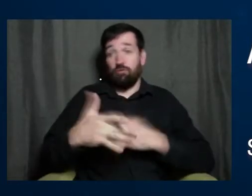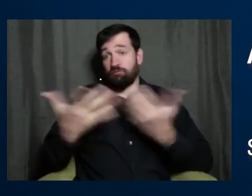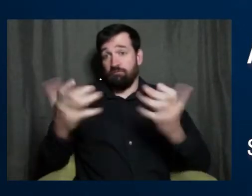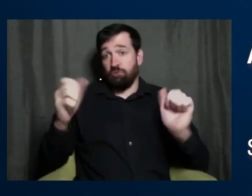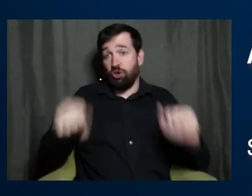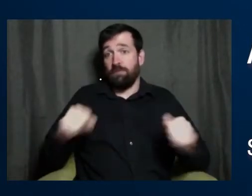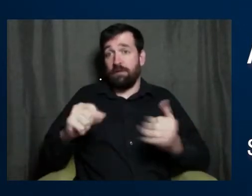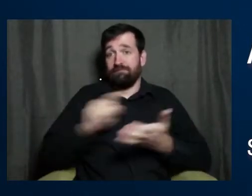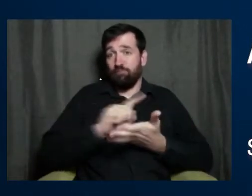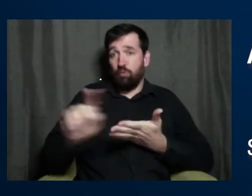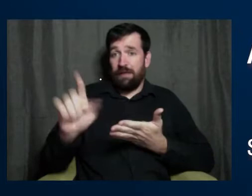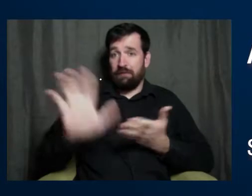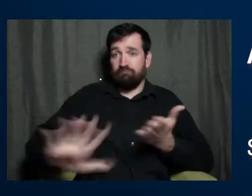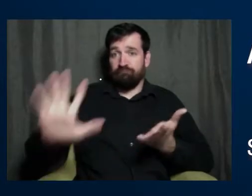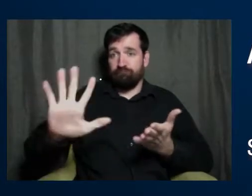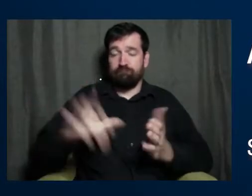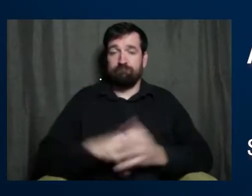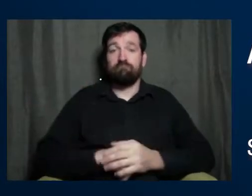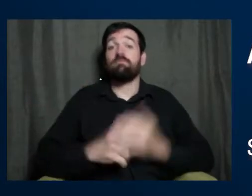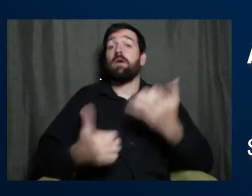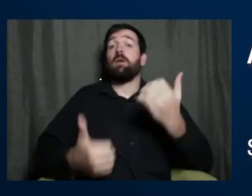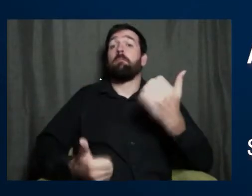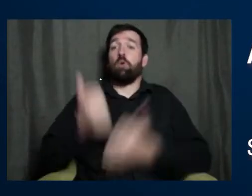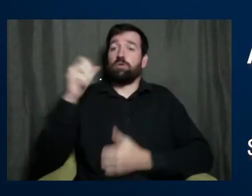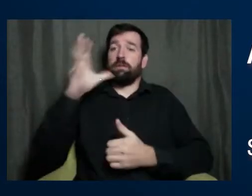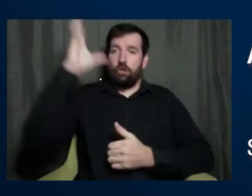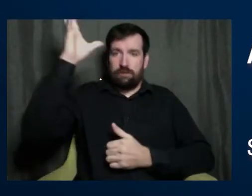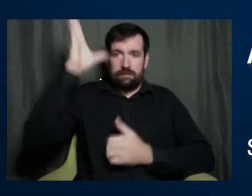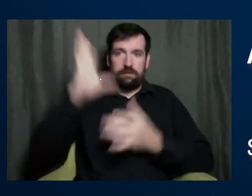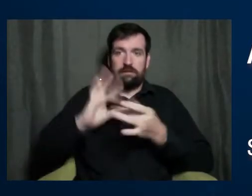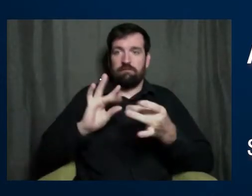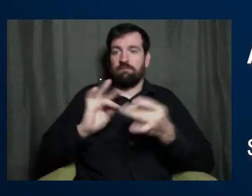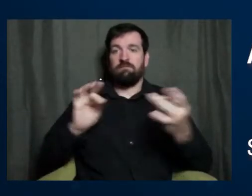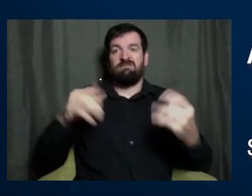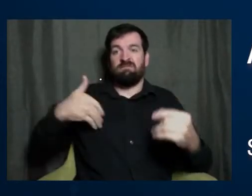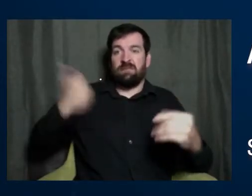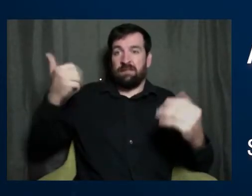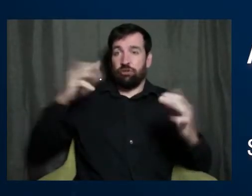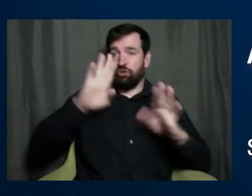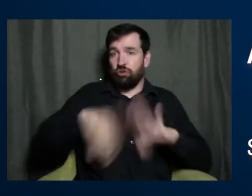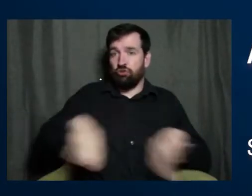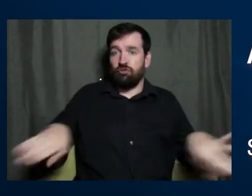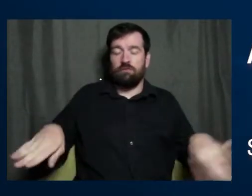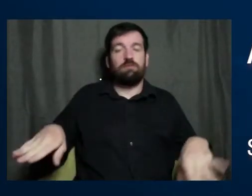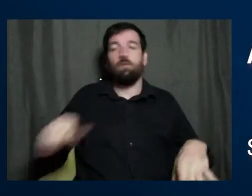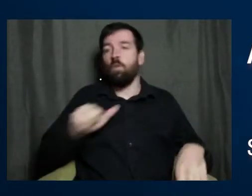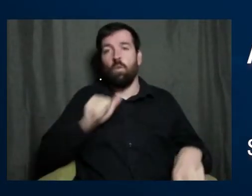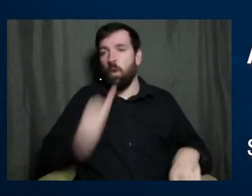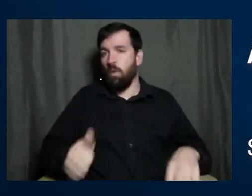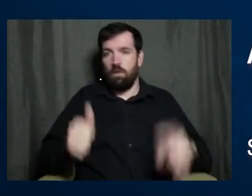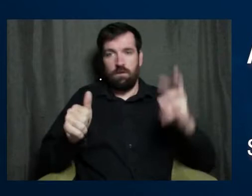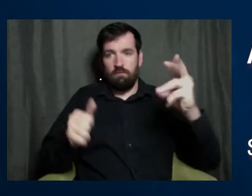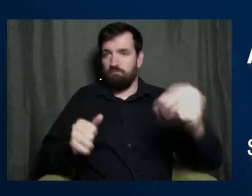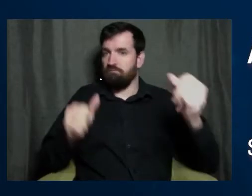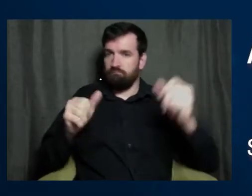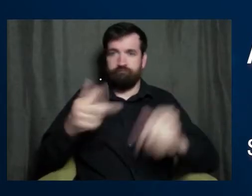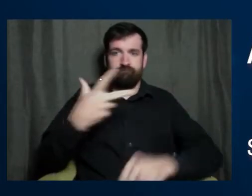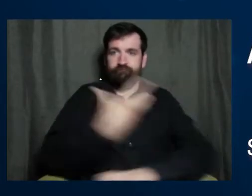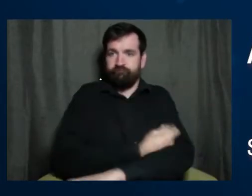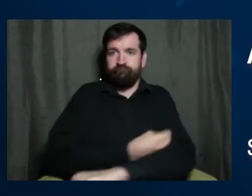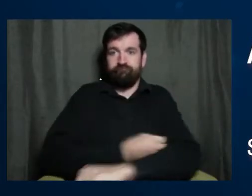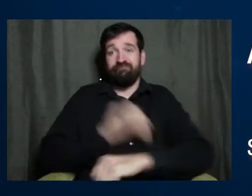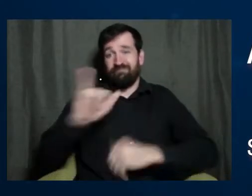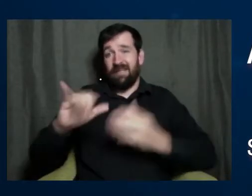The majority of parents say they will not get their younger children vaccinated right away. That number has stayed pretty much the same